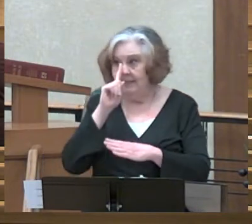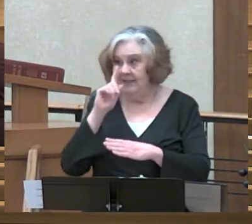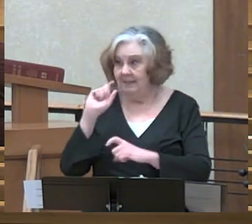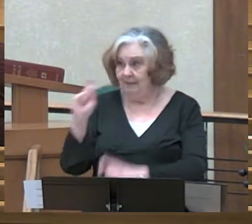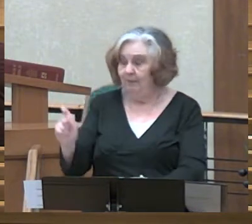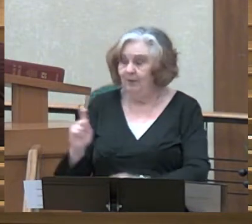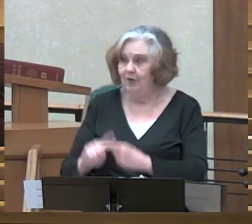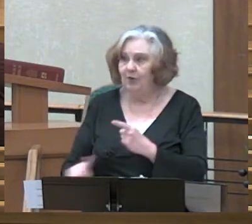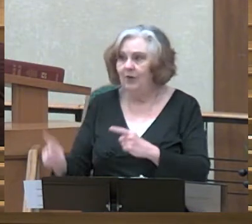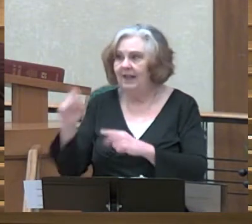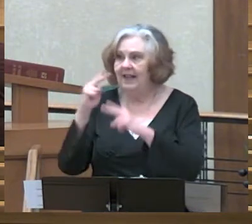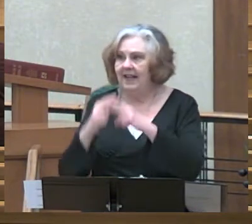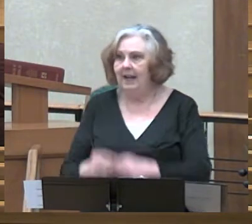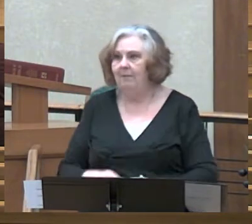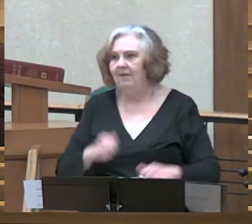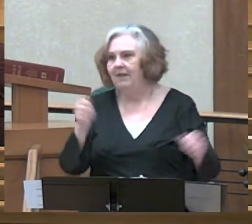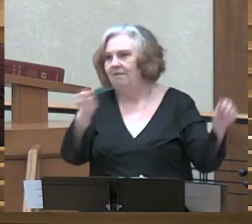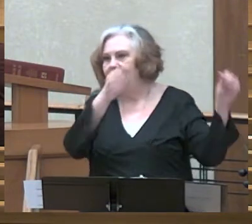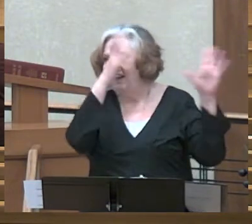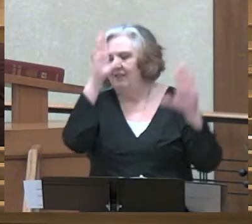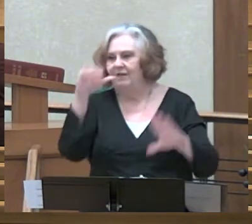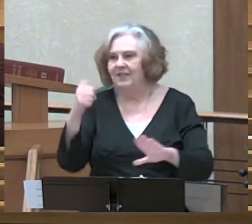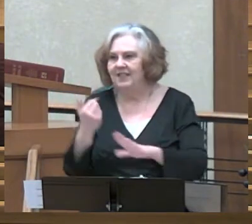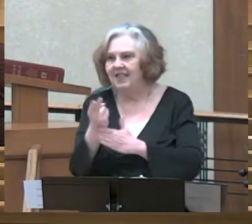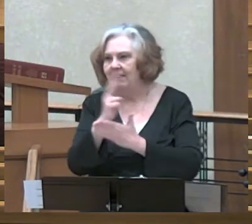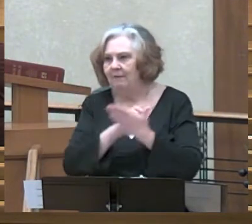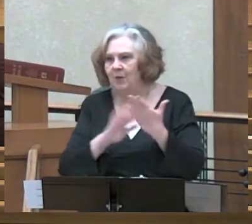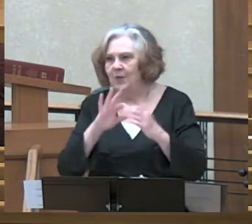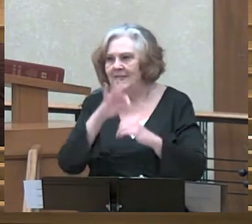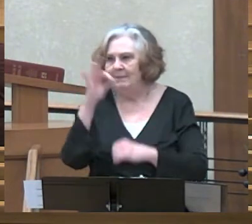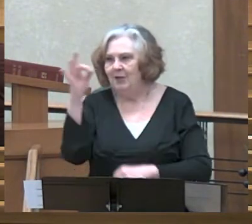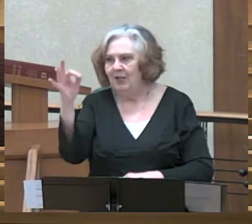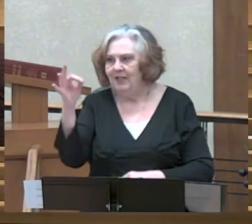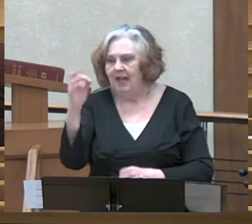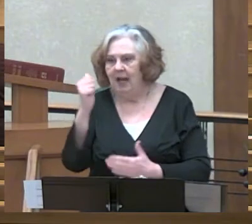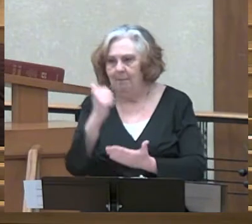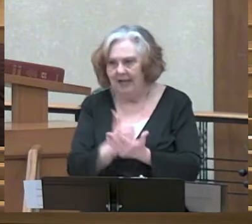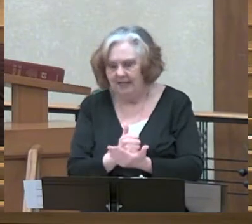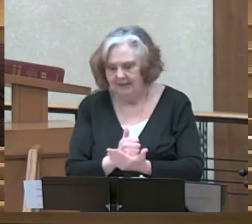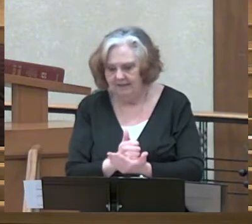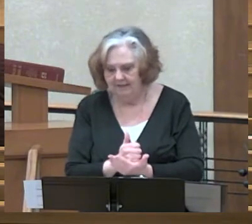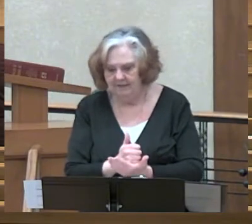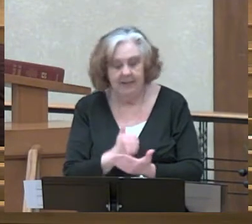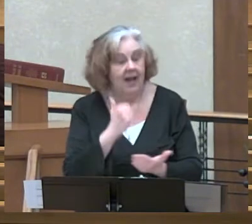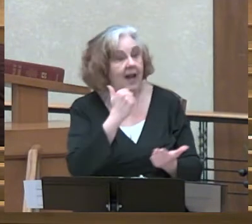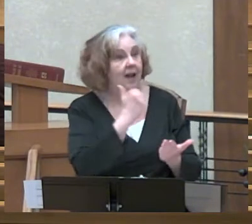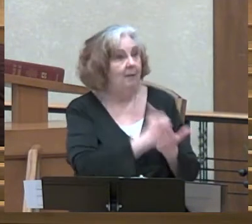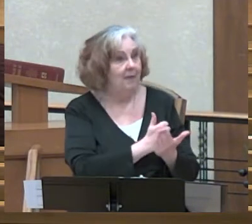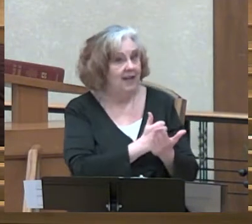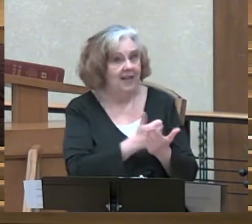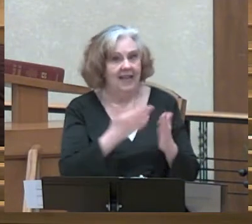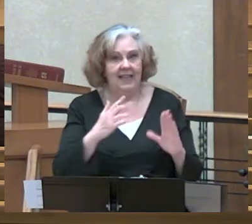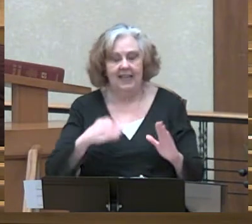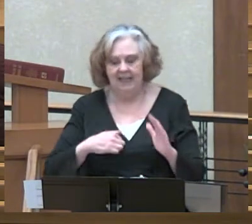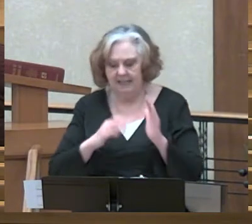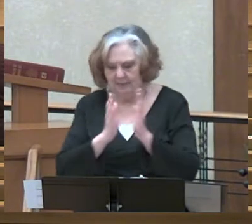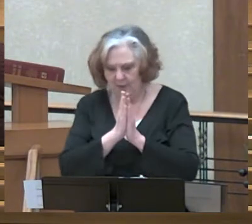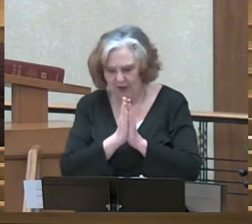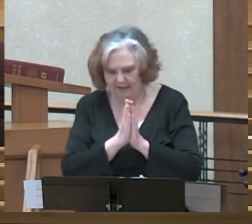In the name of the Father, and of the Son, and of the Holy Spirit. Amen. Amen. Let us pray.